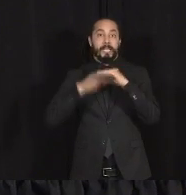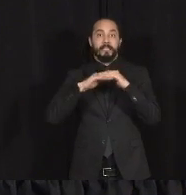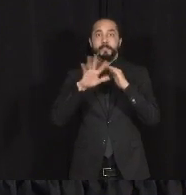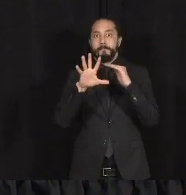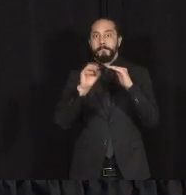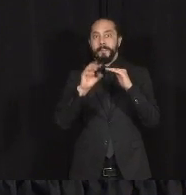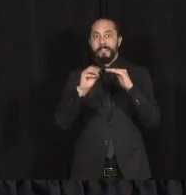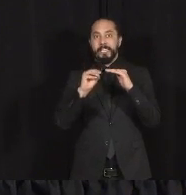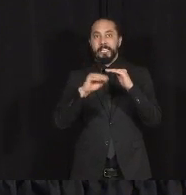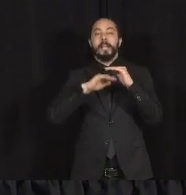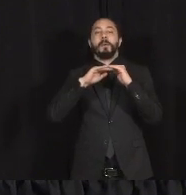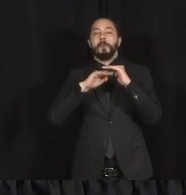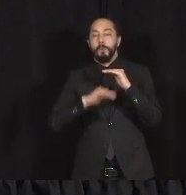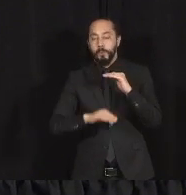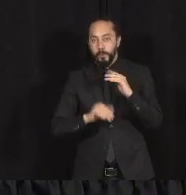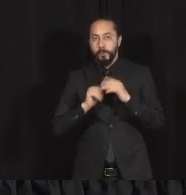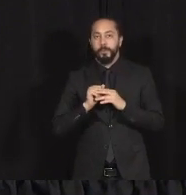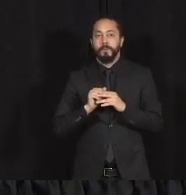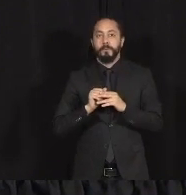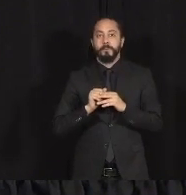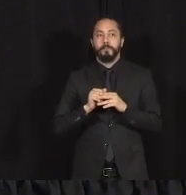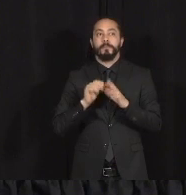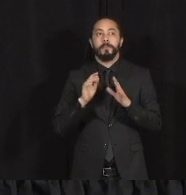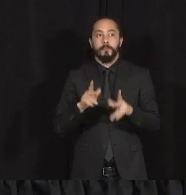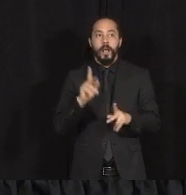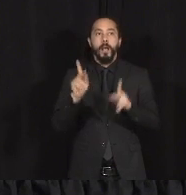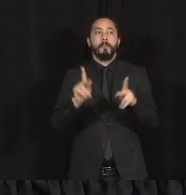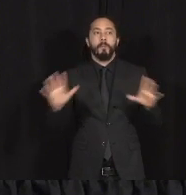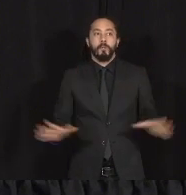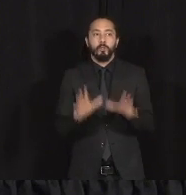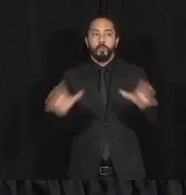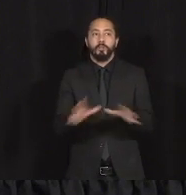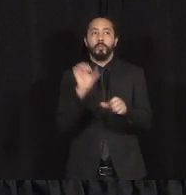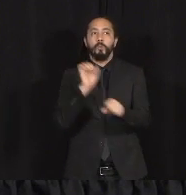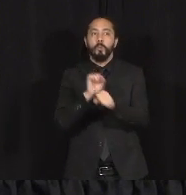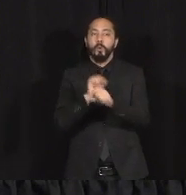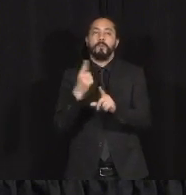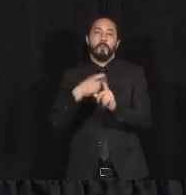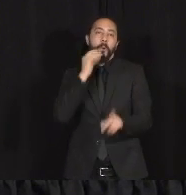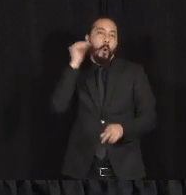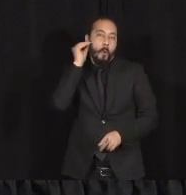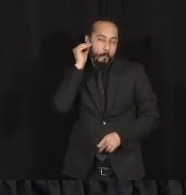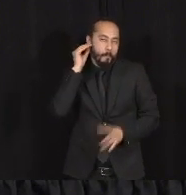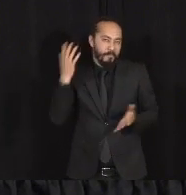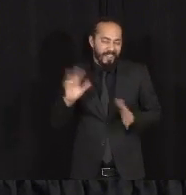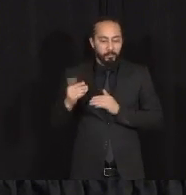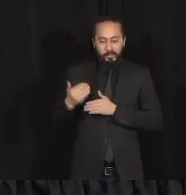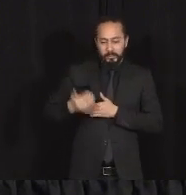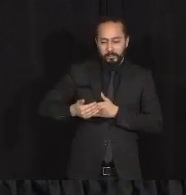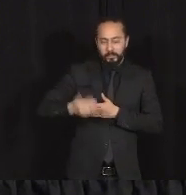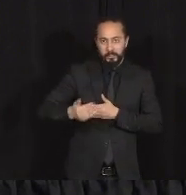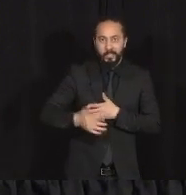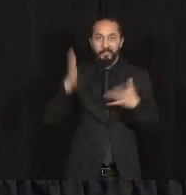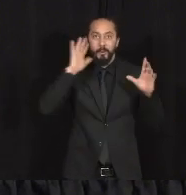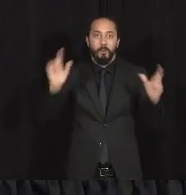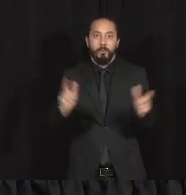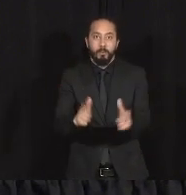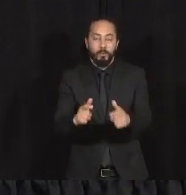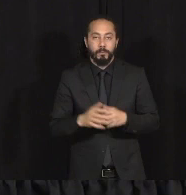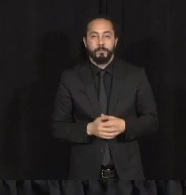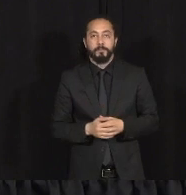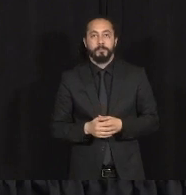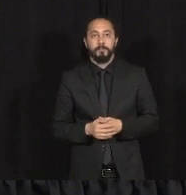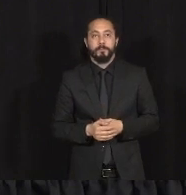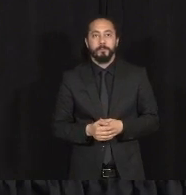By March the 17th, we had the closure of public gathering places and establishment. By March the